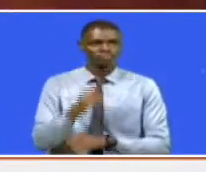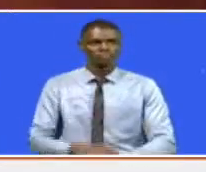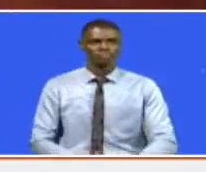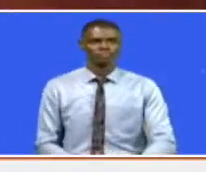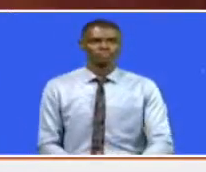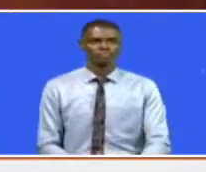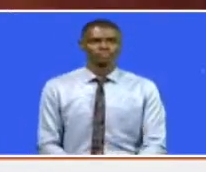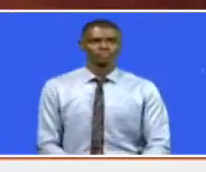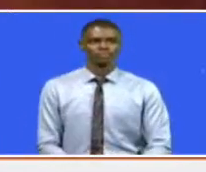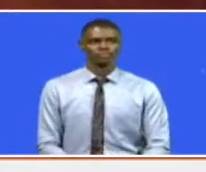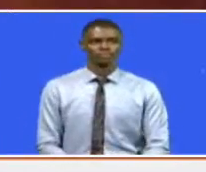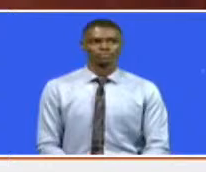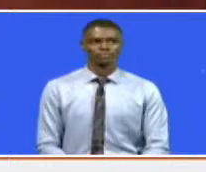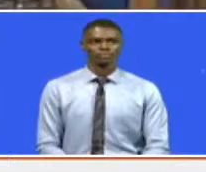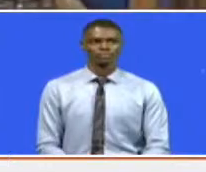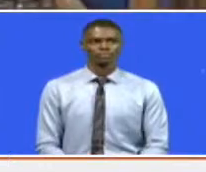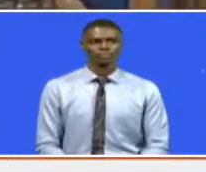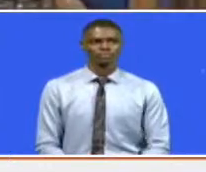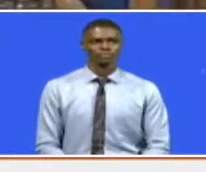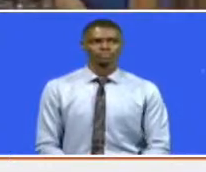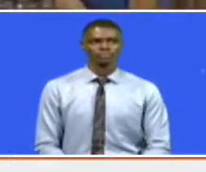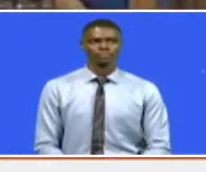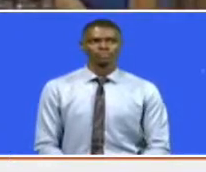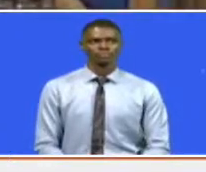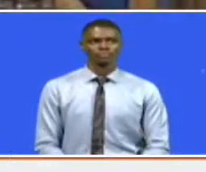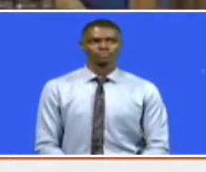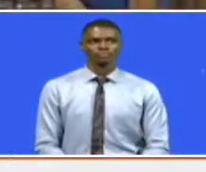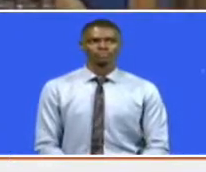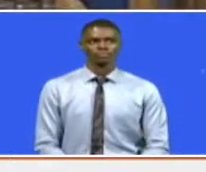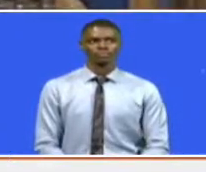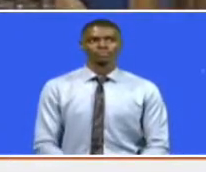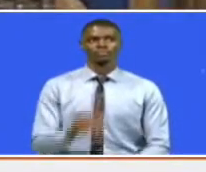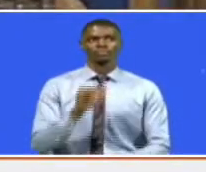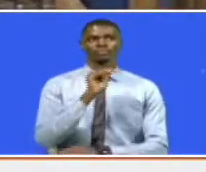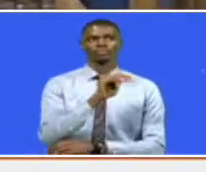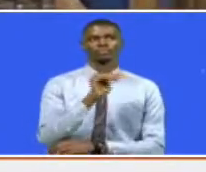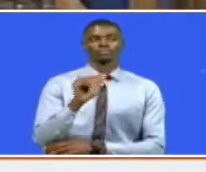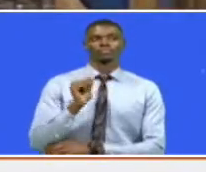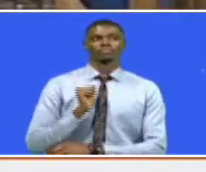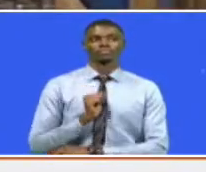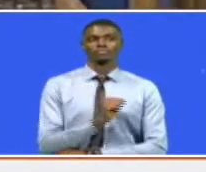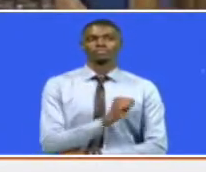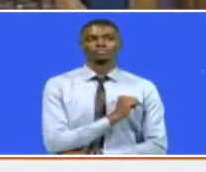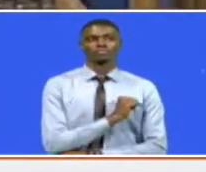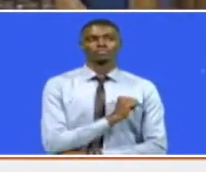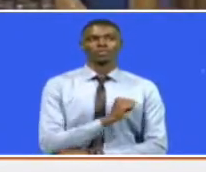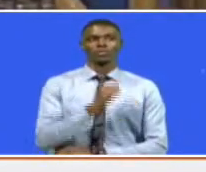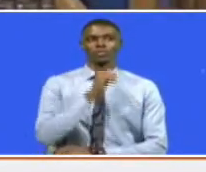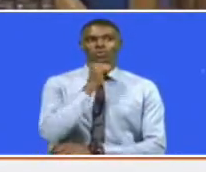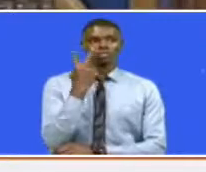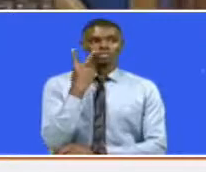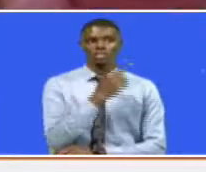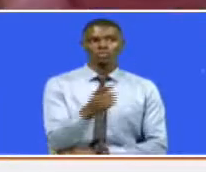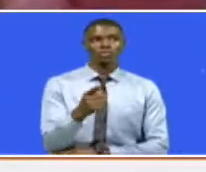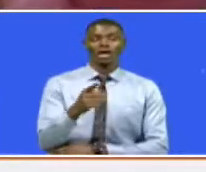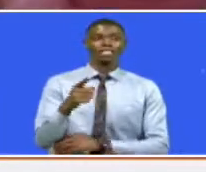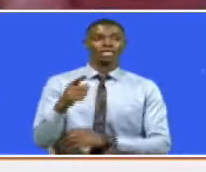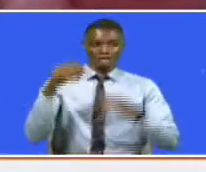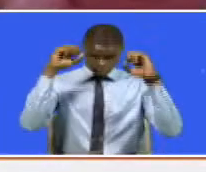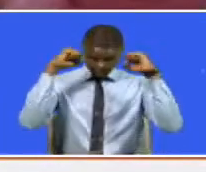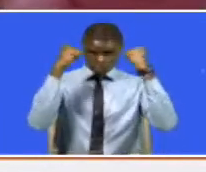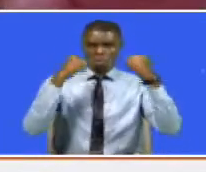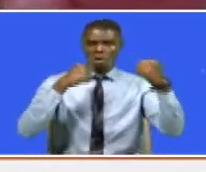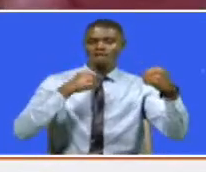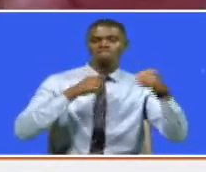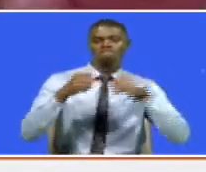me. Order. Excuse me, order. My daughter. Senator Boni, to us, you're an honorable senator. We don't see you as a bullfighter. What